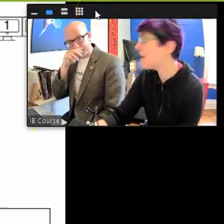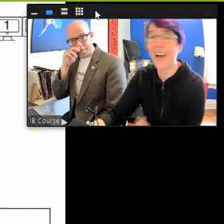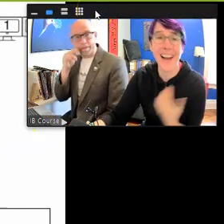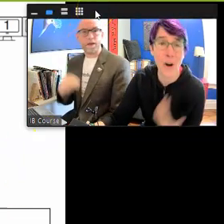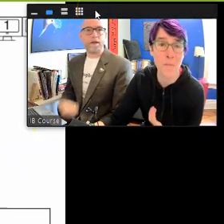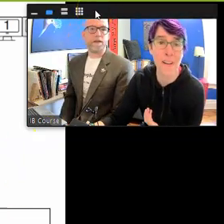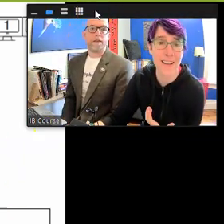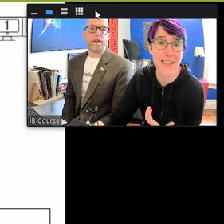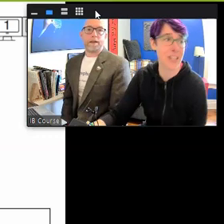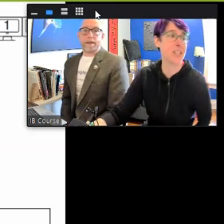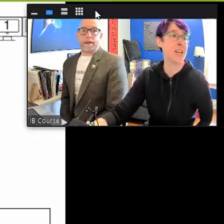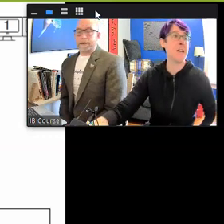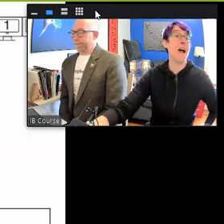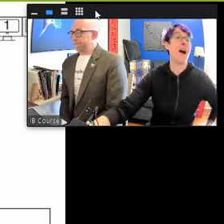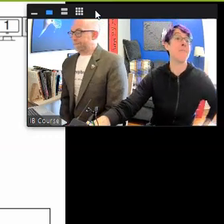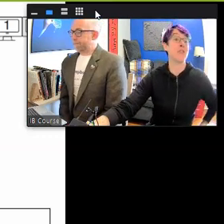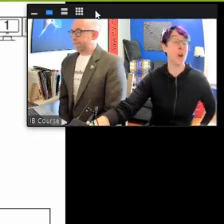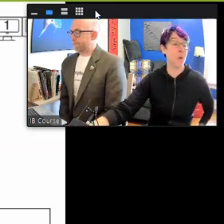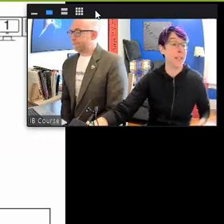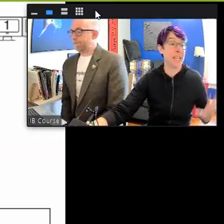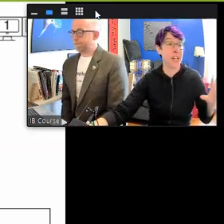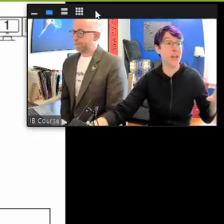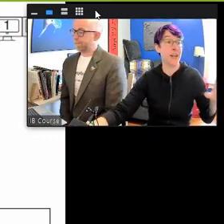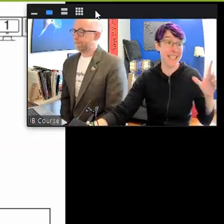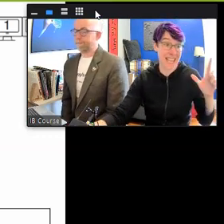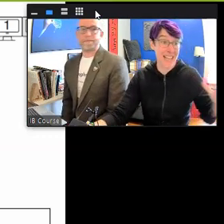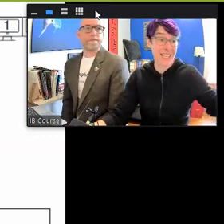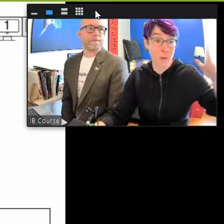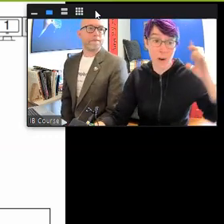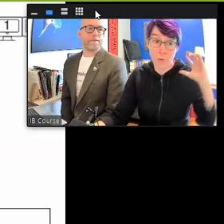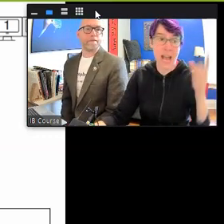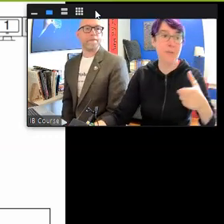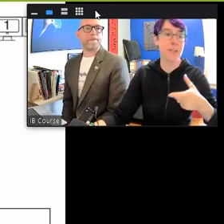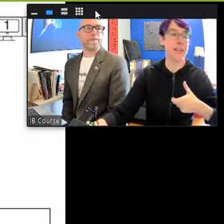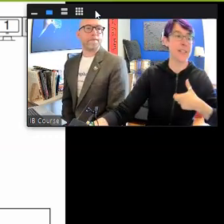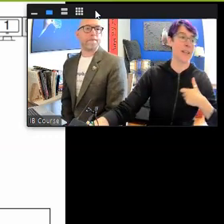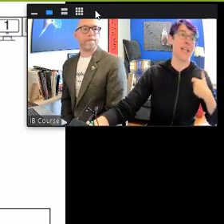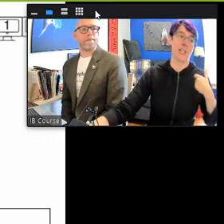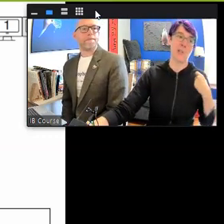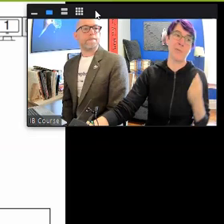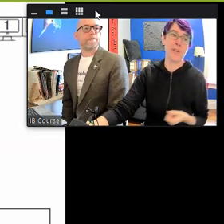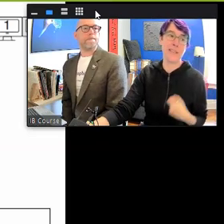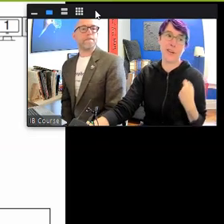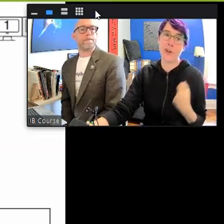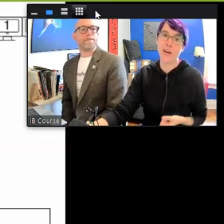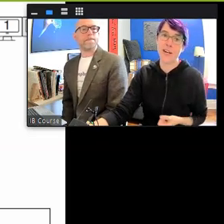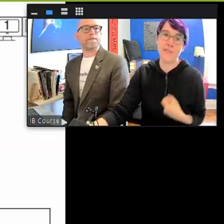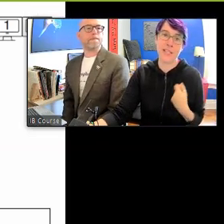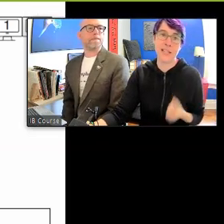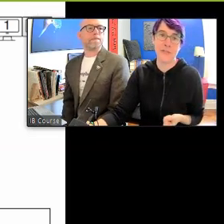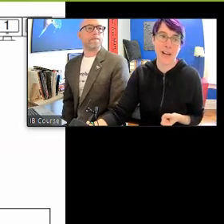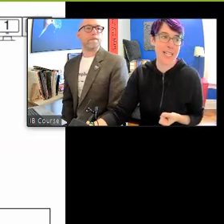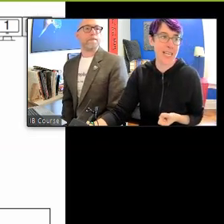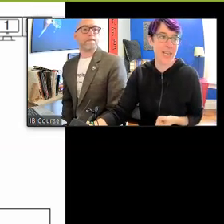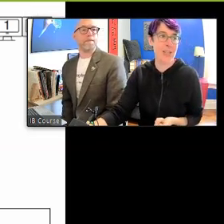mammoths. I hope you like ice fish. So here exact is where we're now starting to like explore these alternatives,